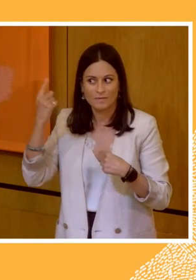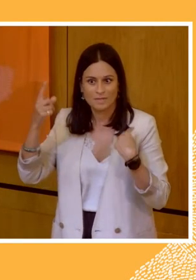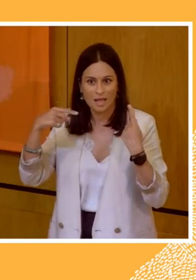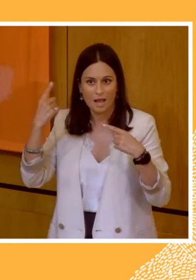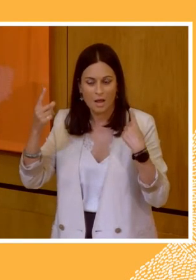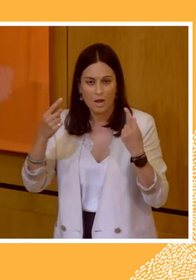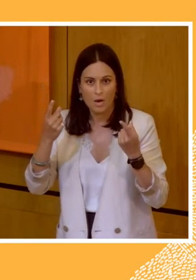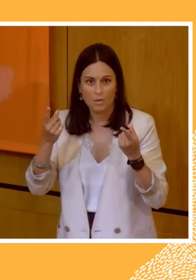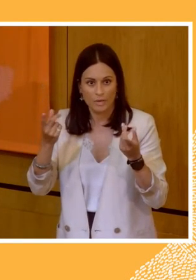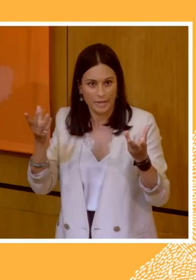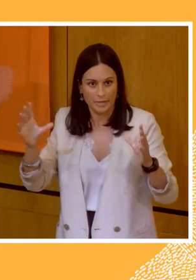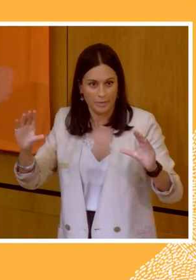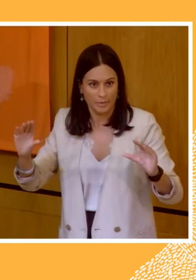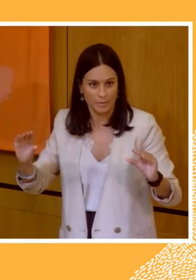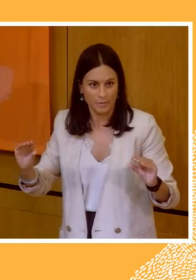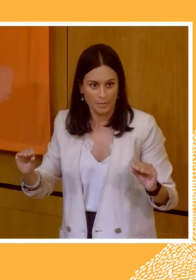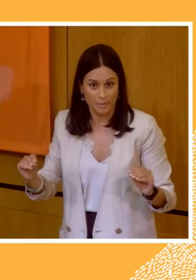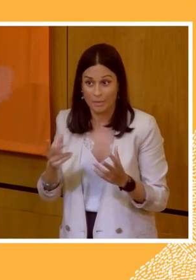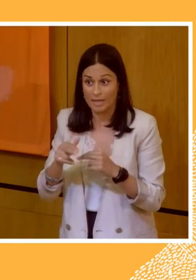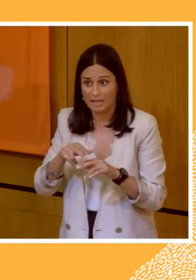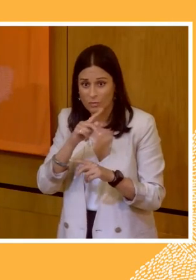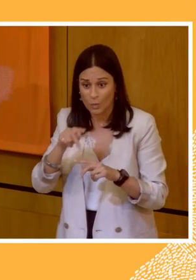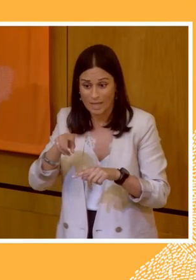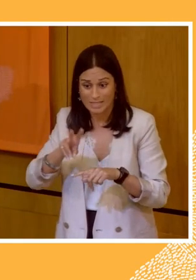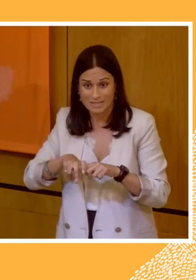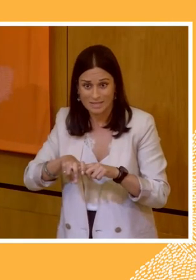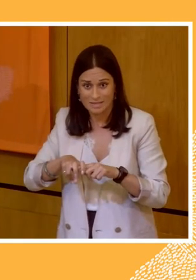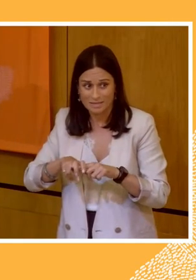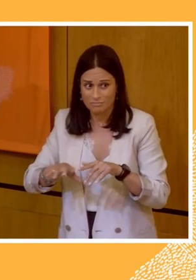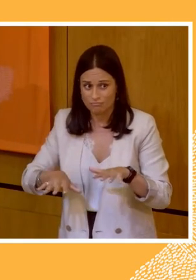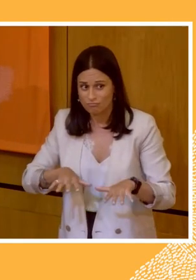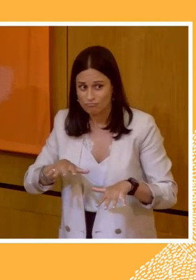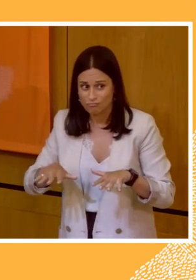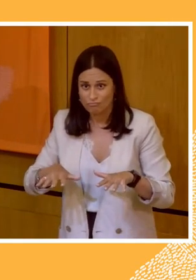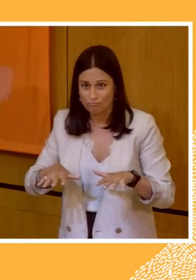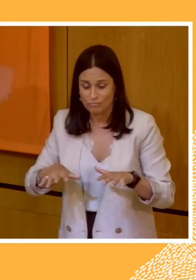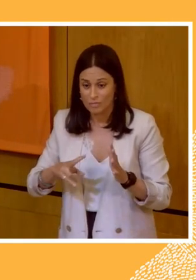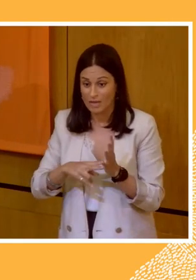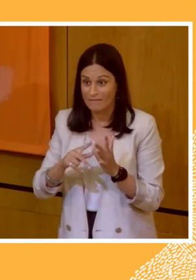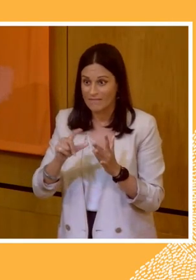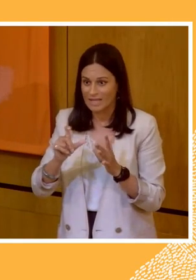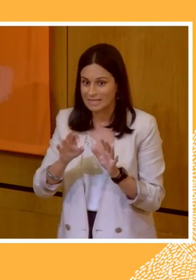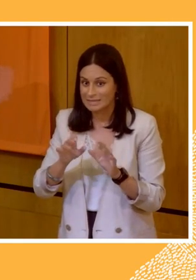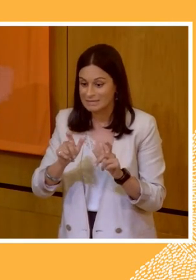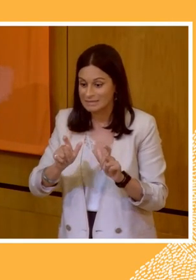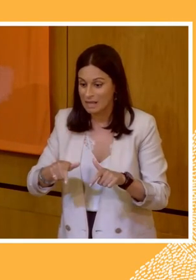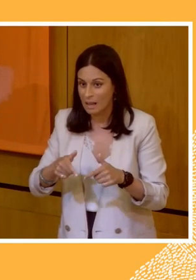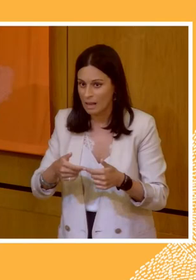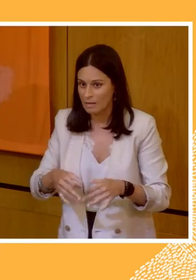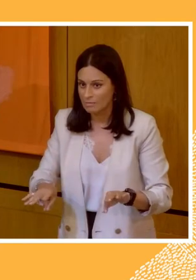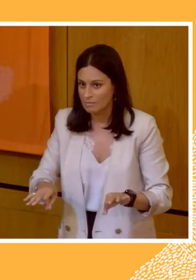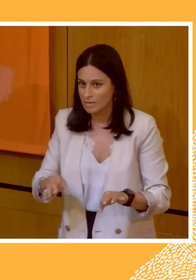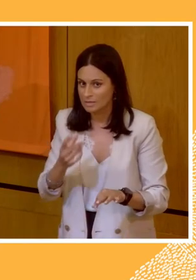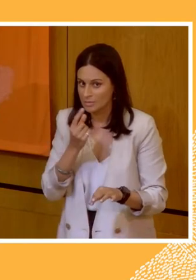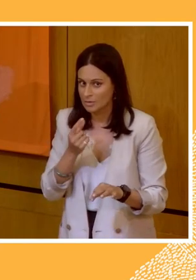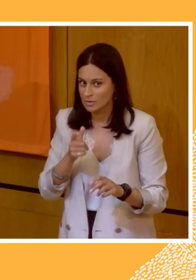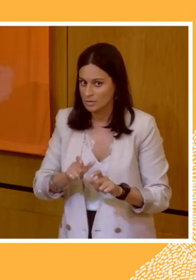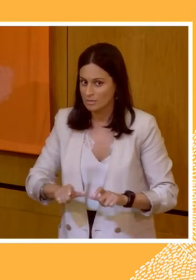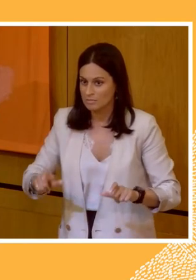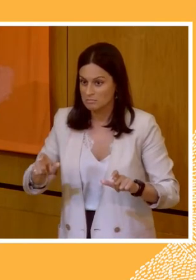and today's session. So if you could just sit, as Vic would say, as still as possible, don't